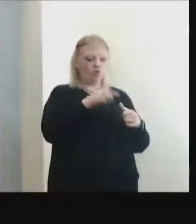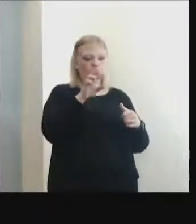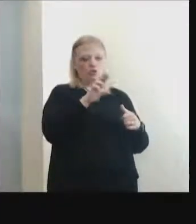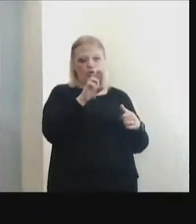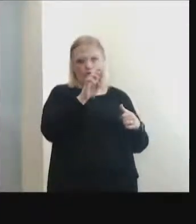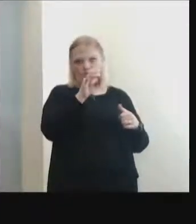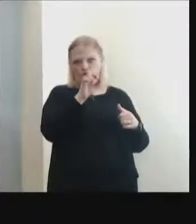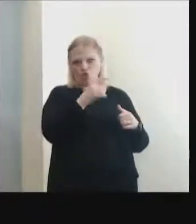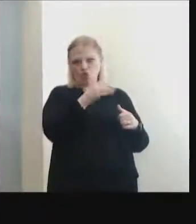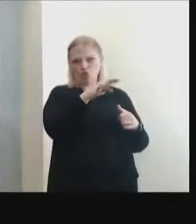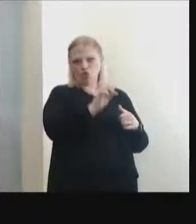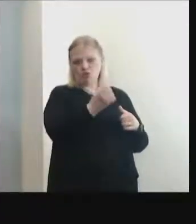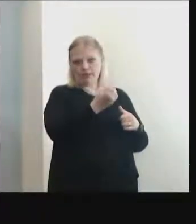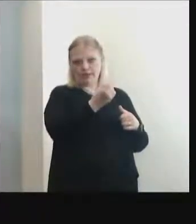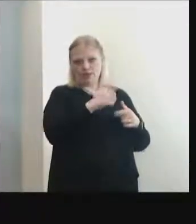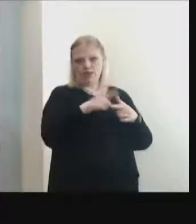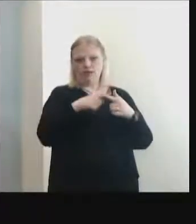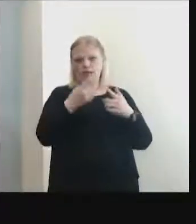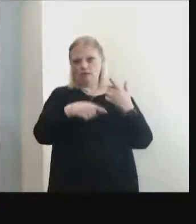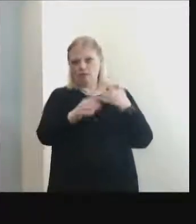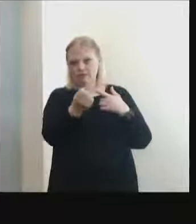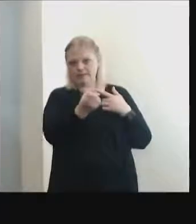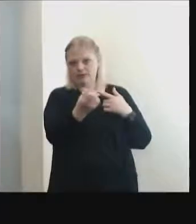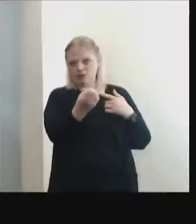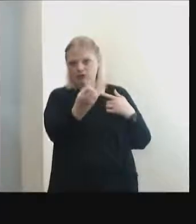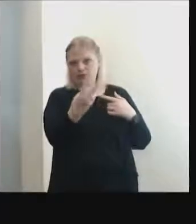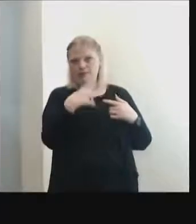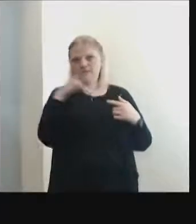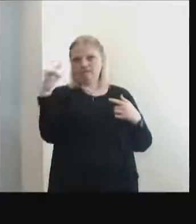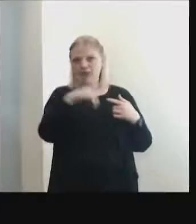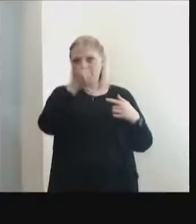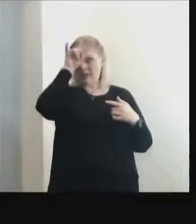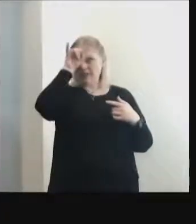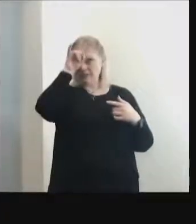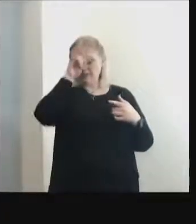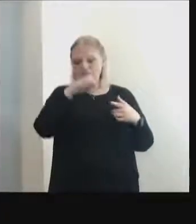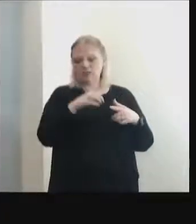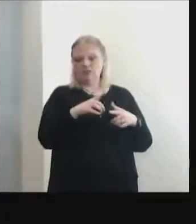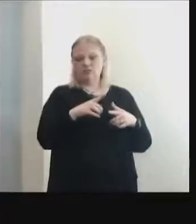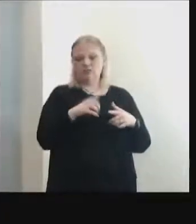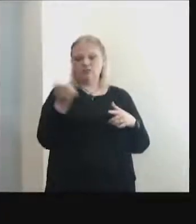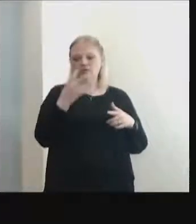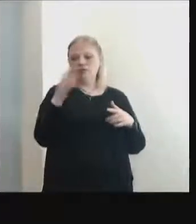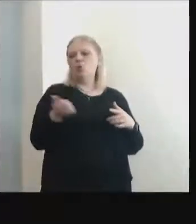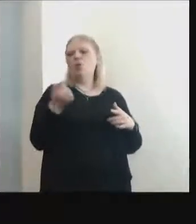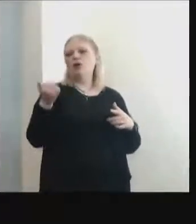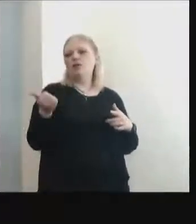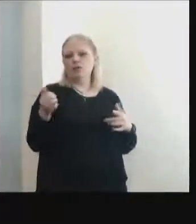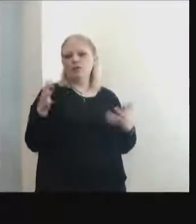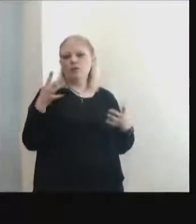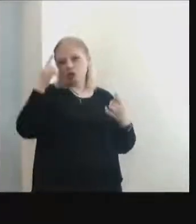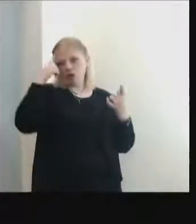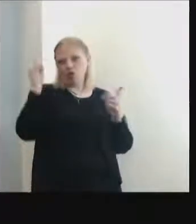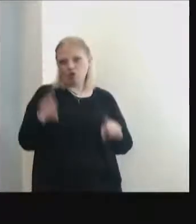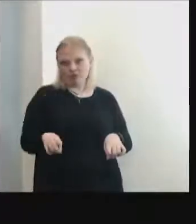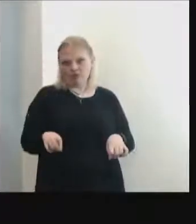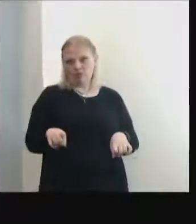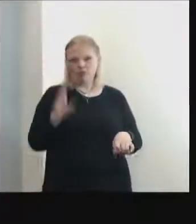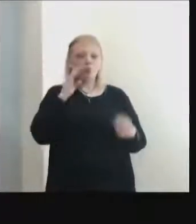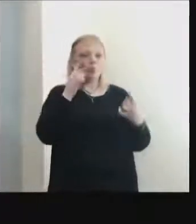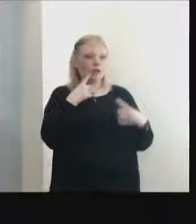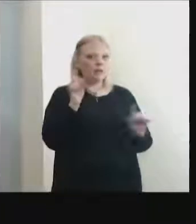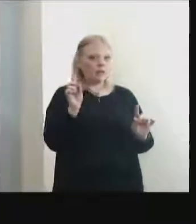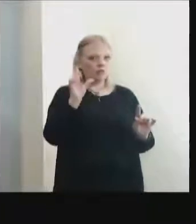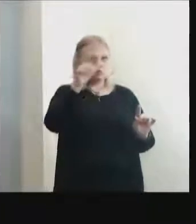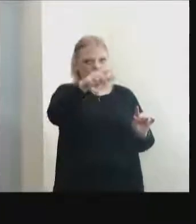on Saturday. The next one following will be, I believe, the 12th at Flying Bison, and there's a couple others that we've already agreed to. We'll announce those